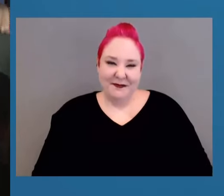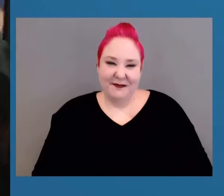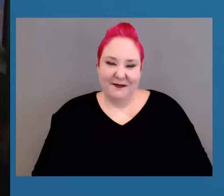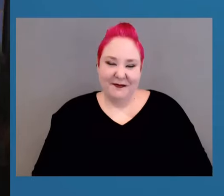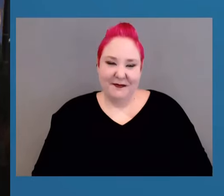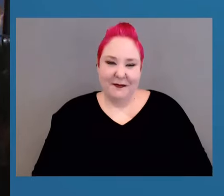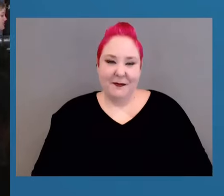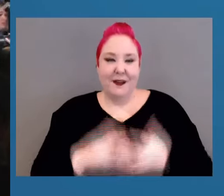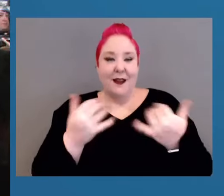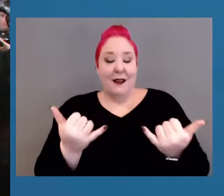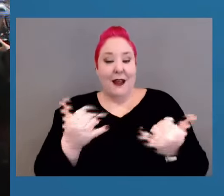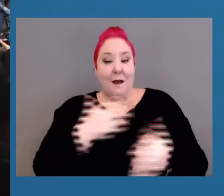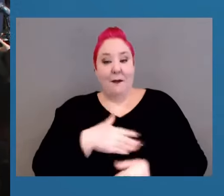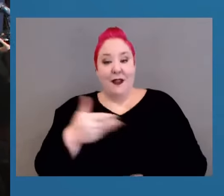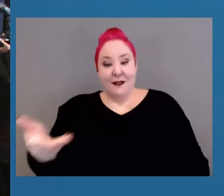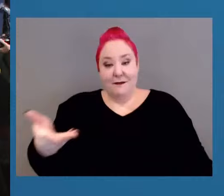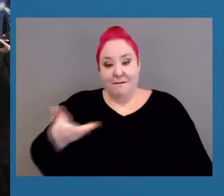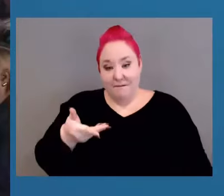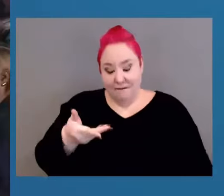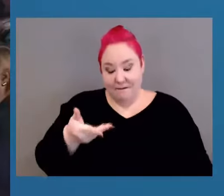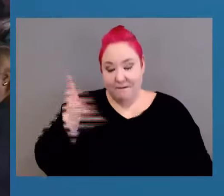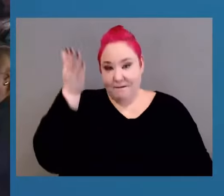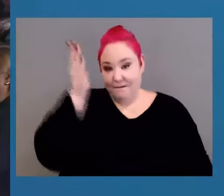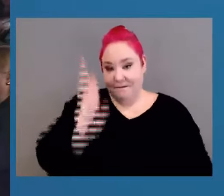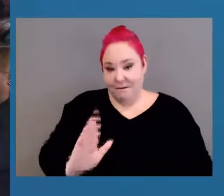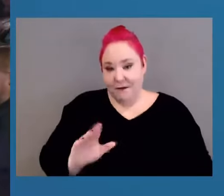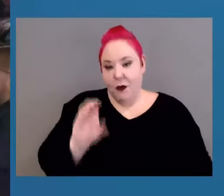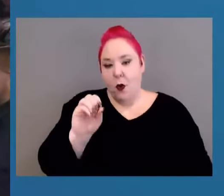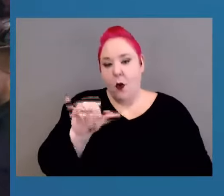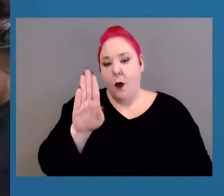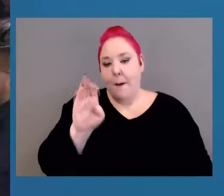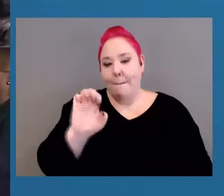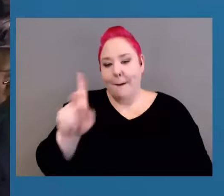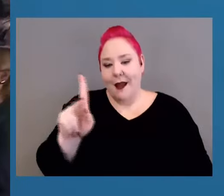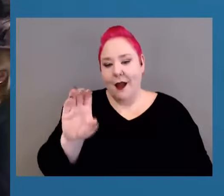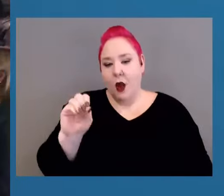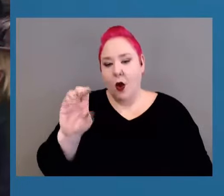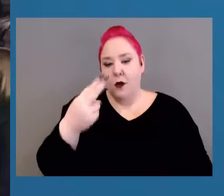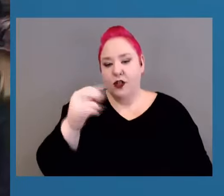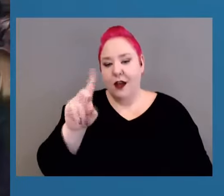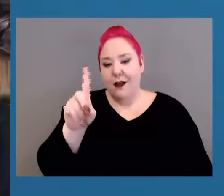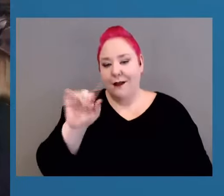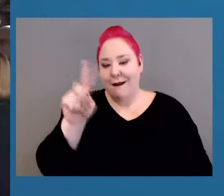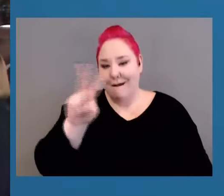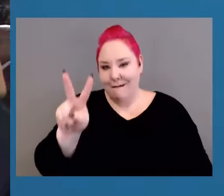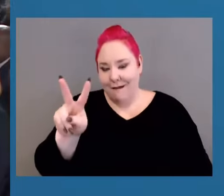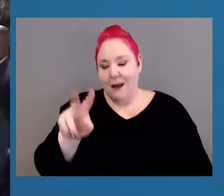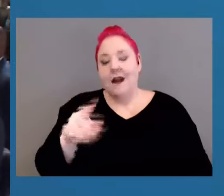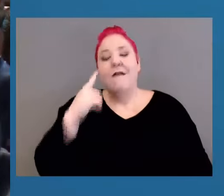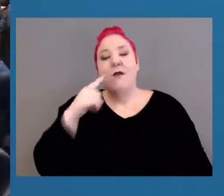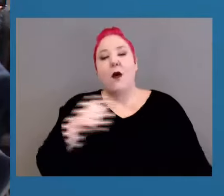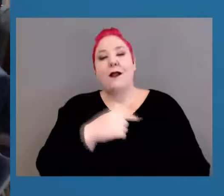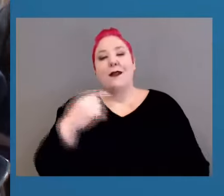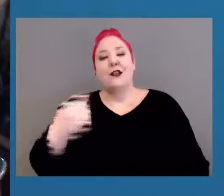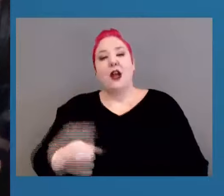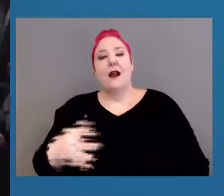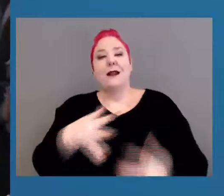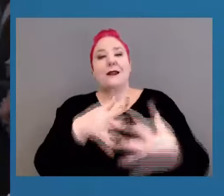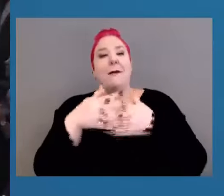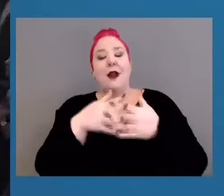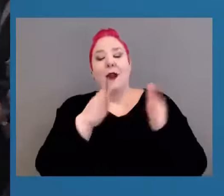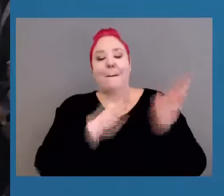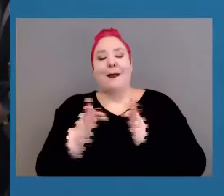Now, please welcome to the podium Oybek Ochildev, Youth Advocate of the Chinese American Planning Council.